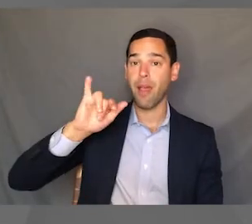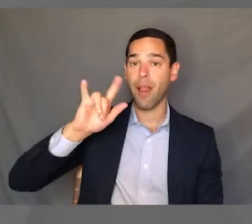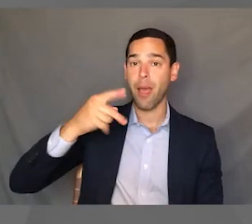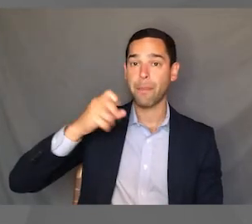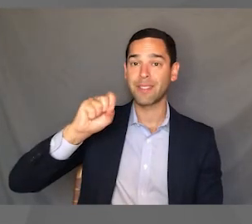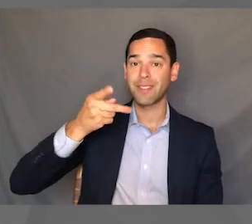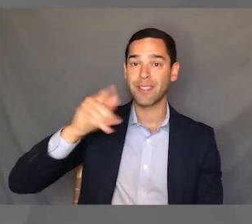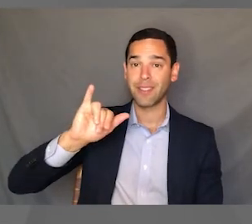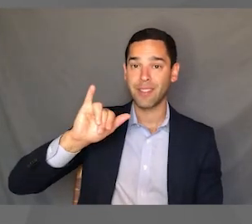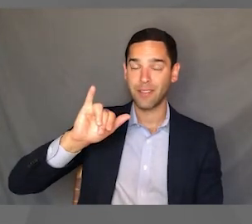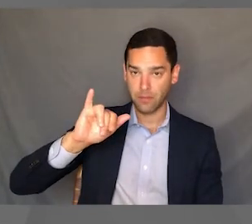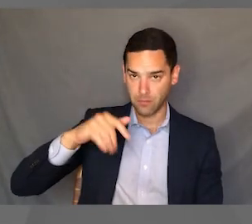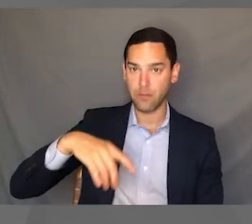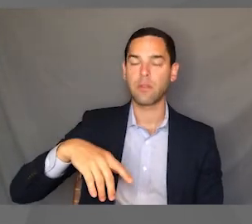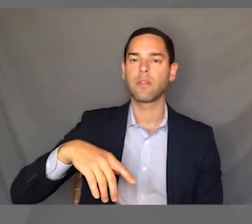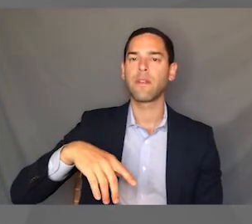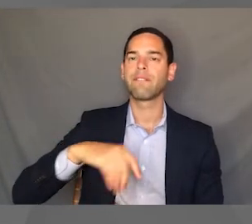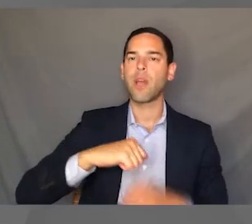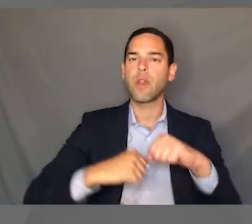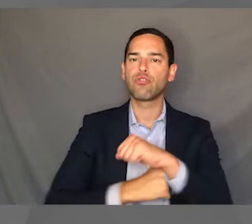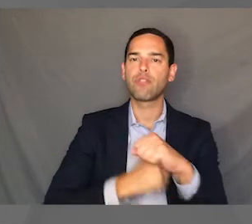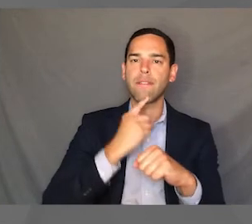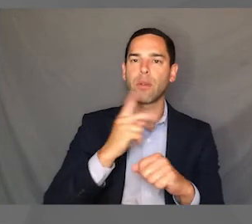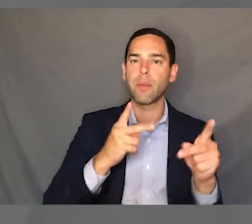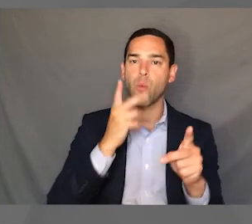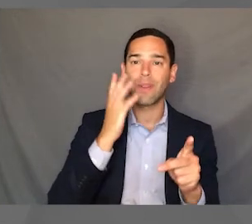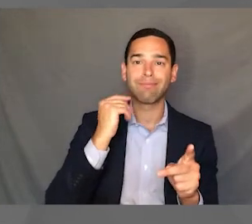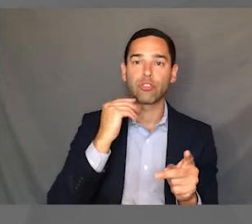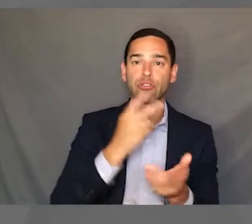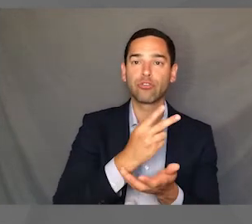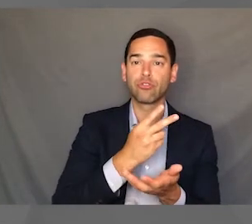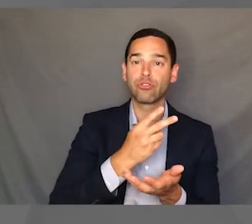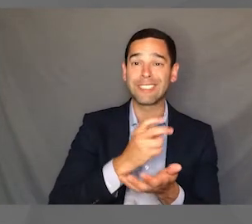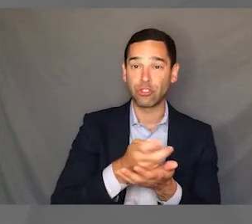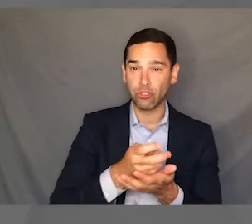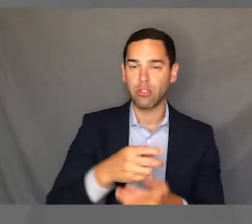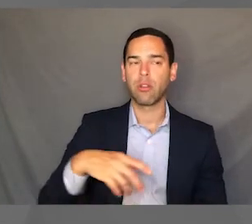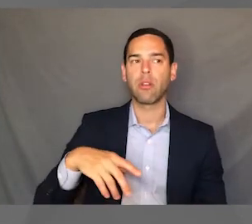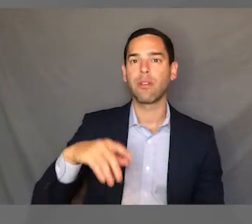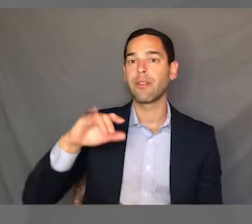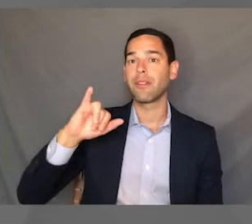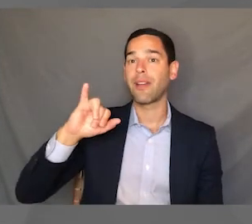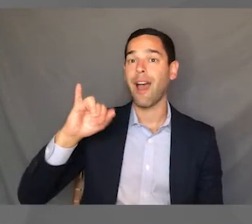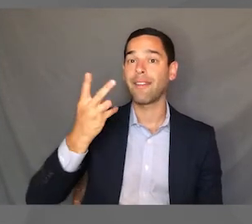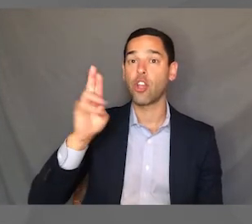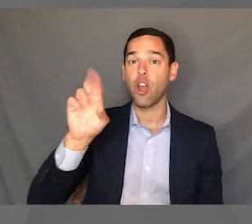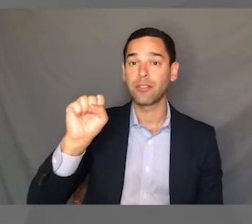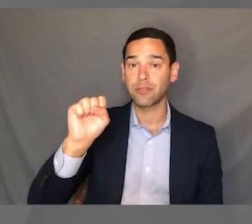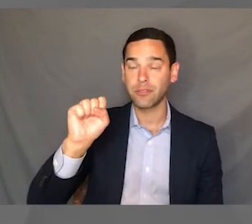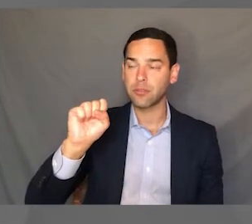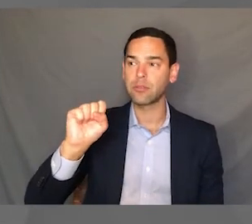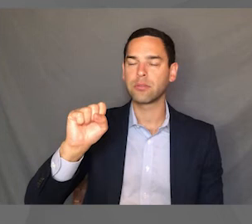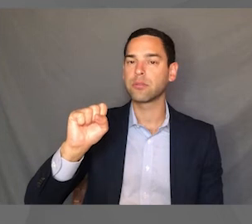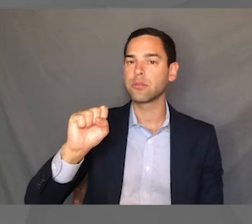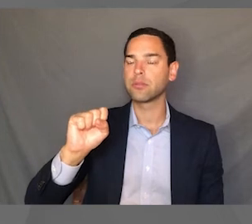seizure, Voc Rehab, or Iowa Vocational Rehabilitation Services, their full name, does a lot of work with different disability groups. You're going to